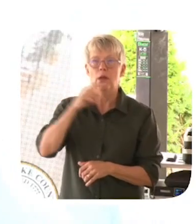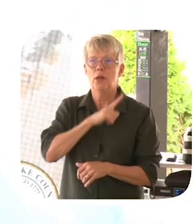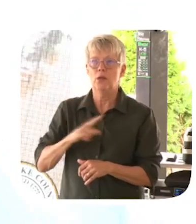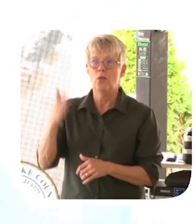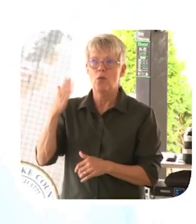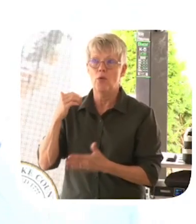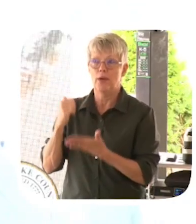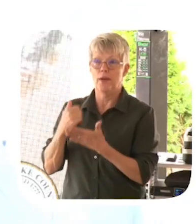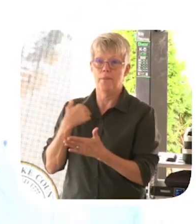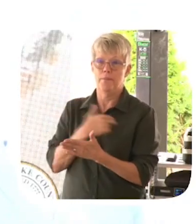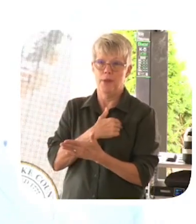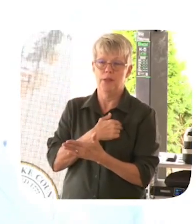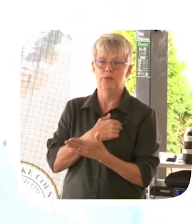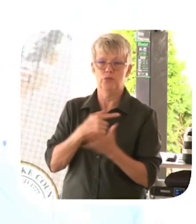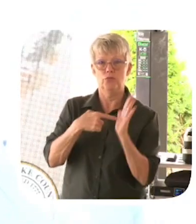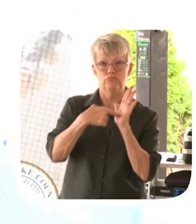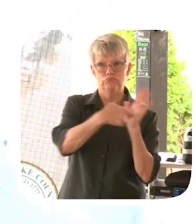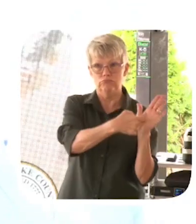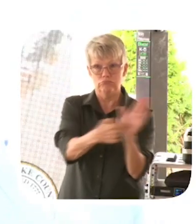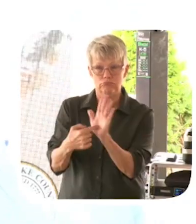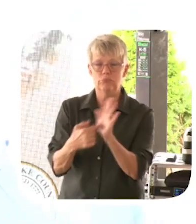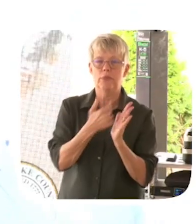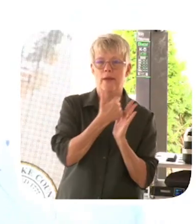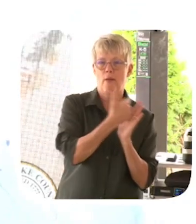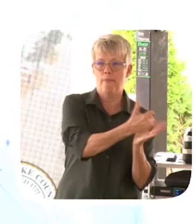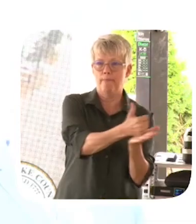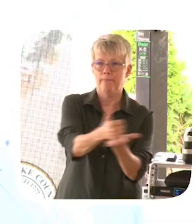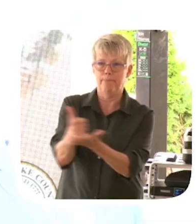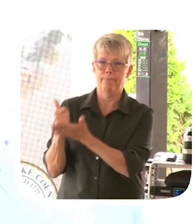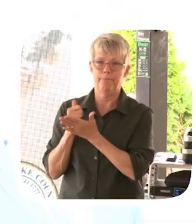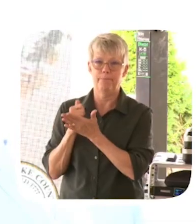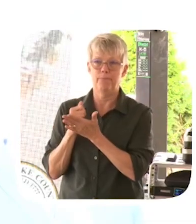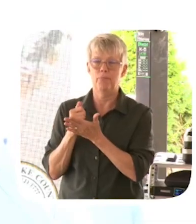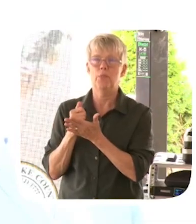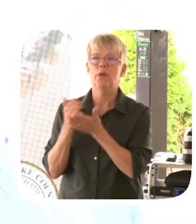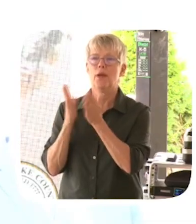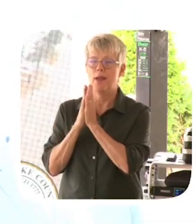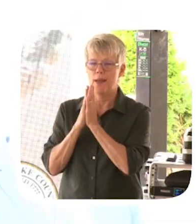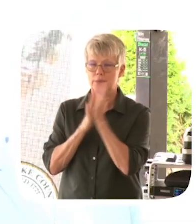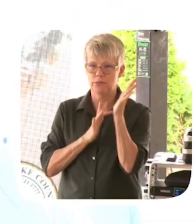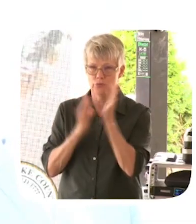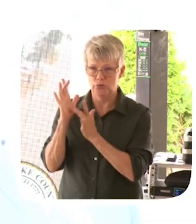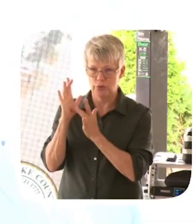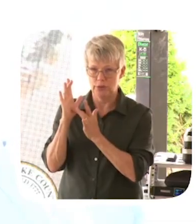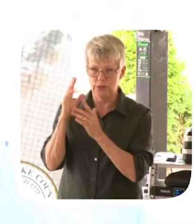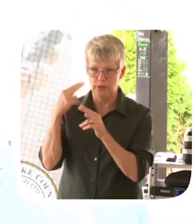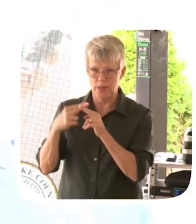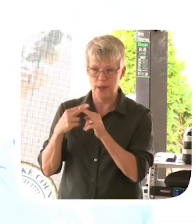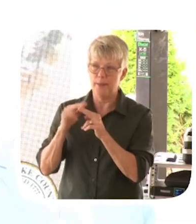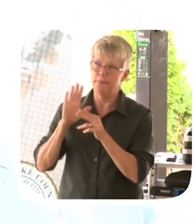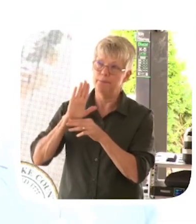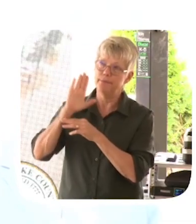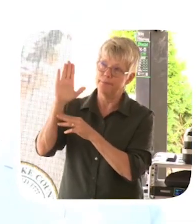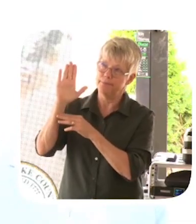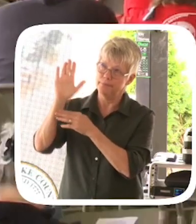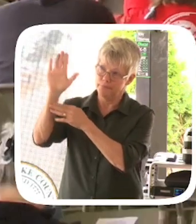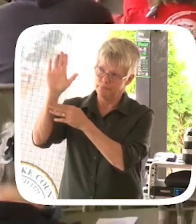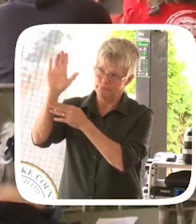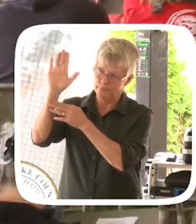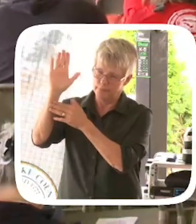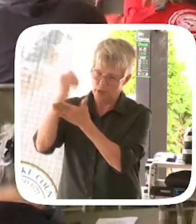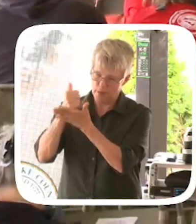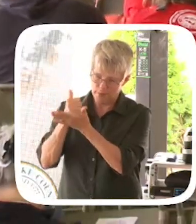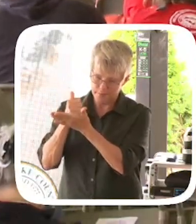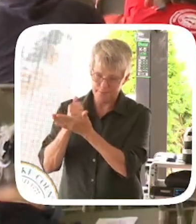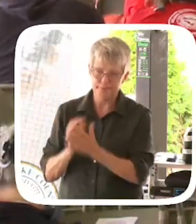to rise up and do so. And we ask these things in Jesus' name and for his sake. Amen.